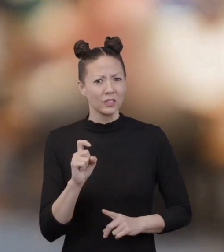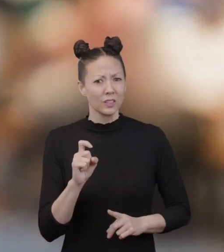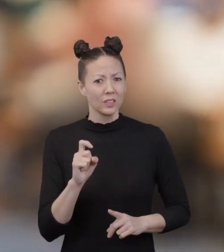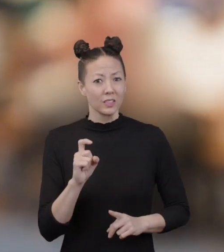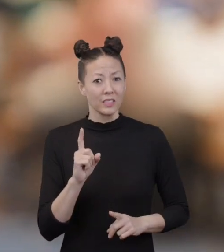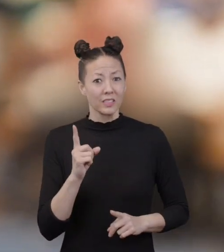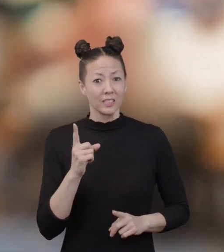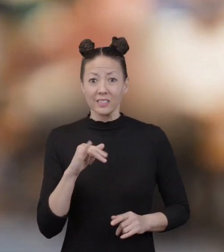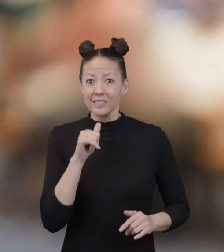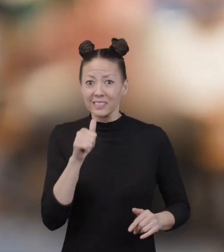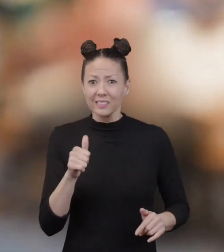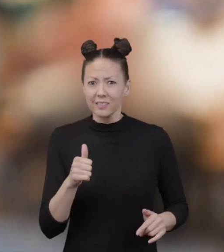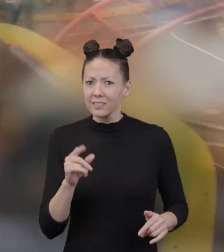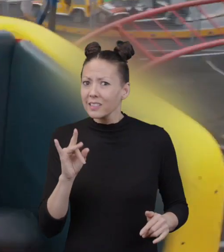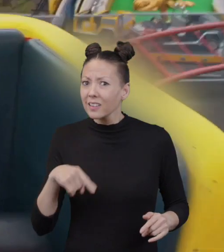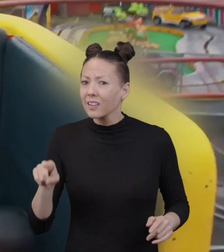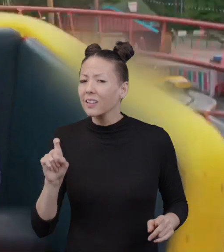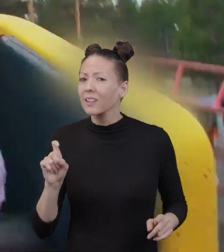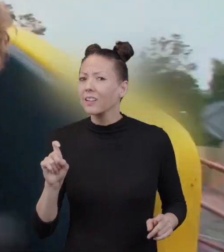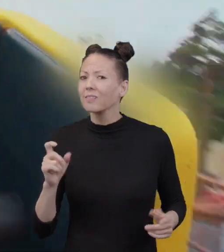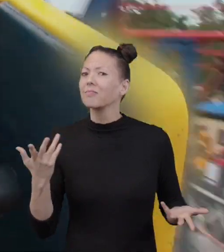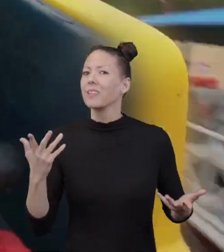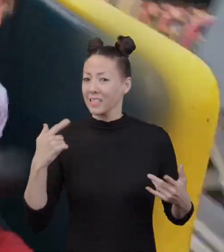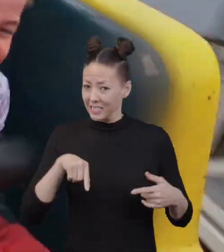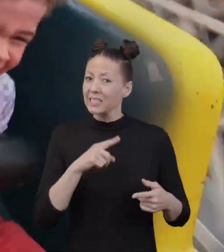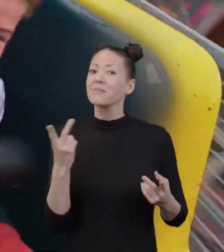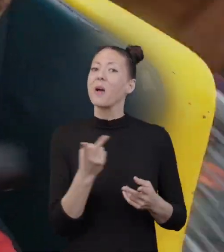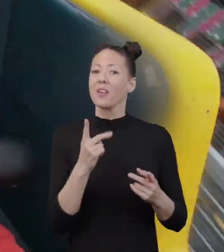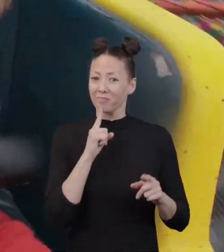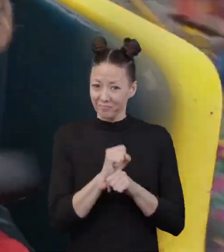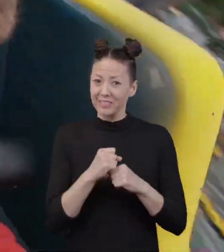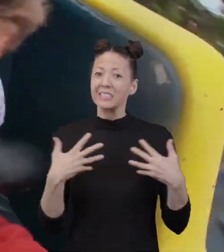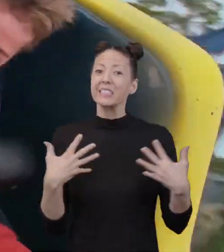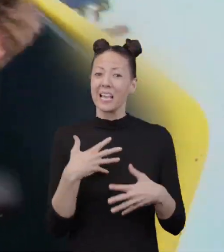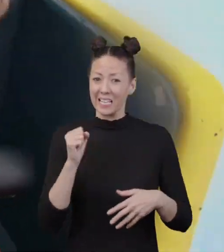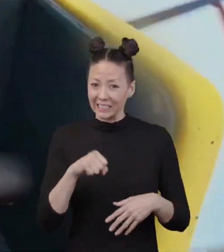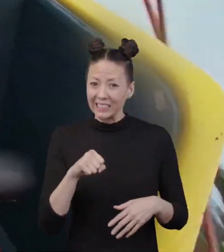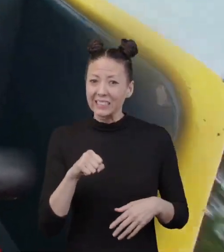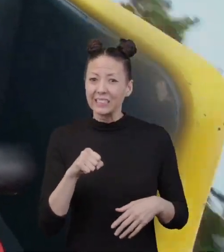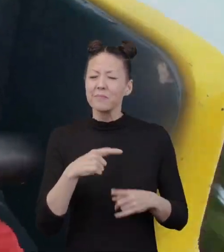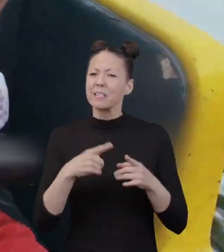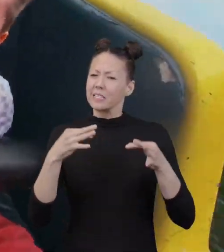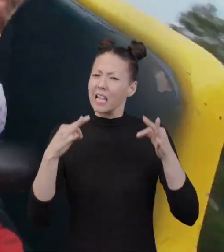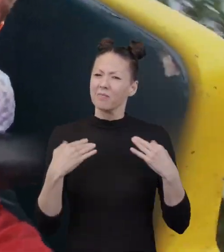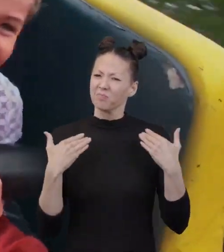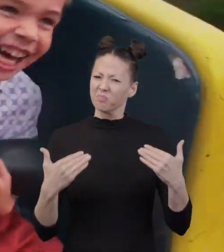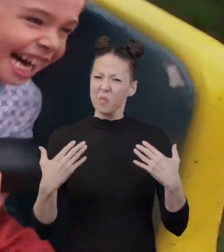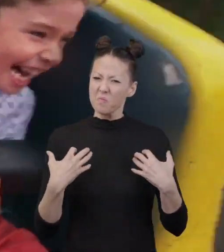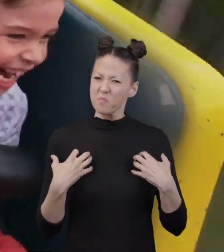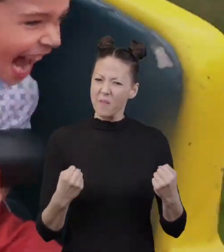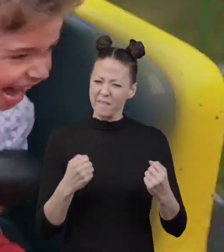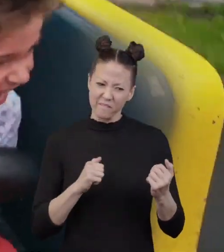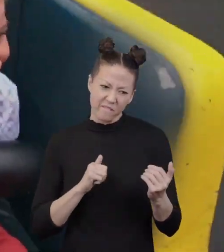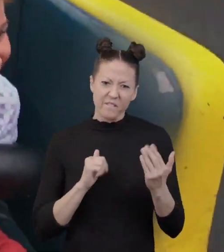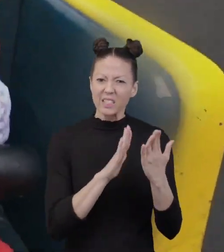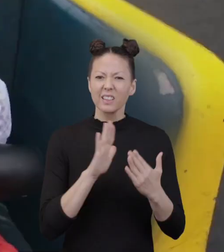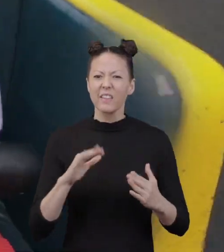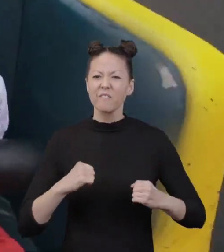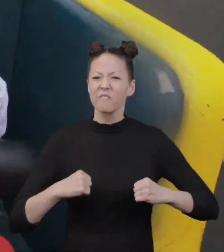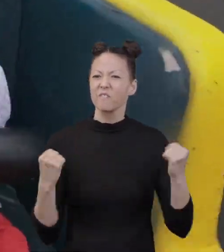They didn't, did they? Even though they were scared, they decided to be brave and face their